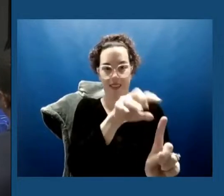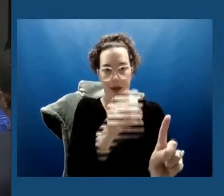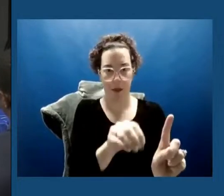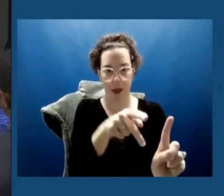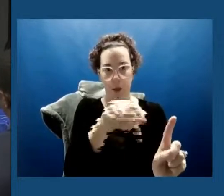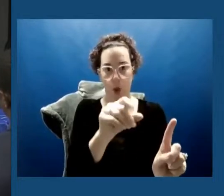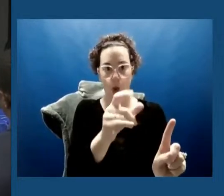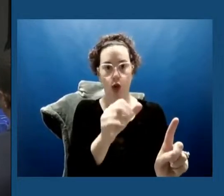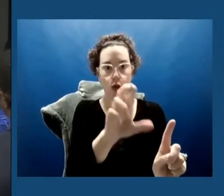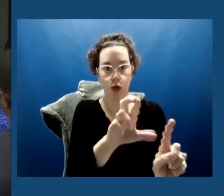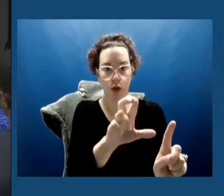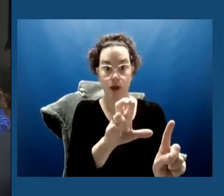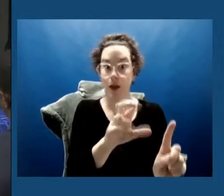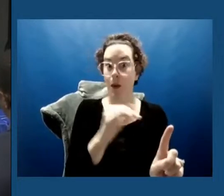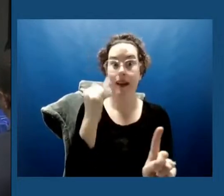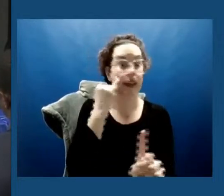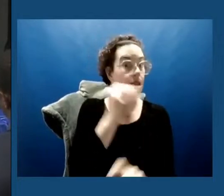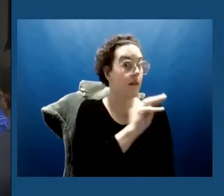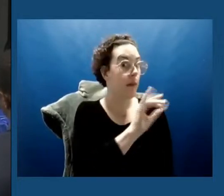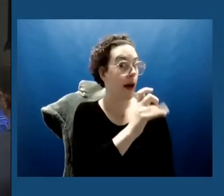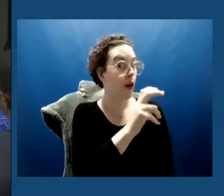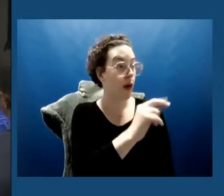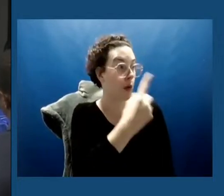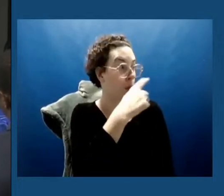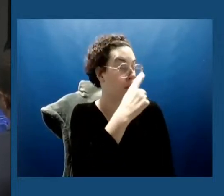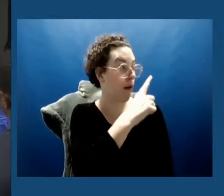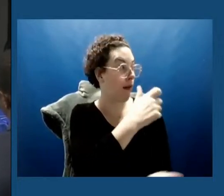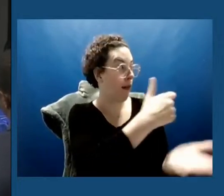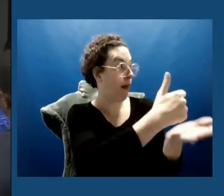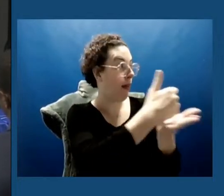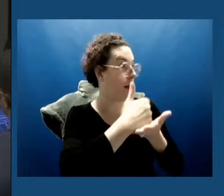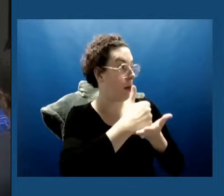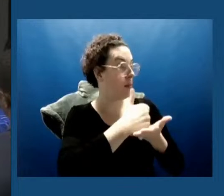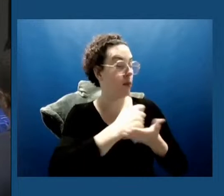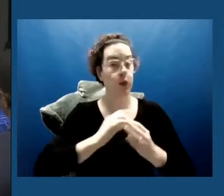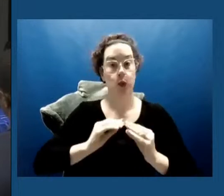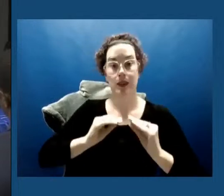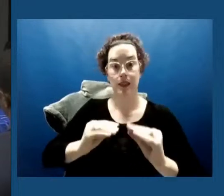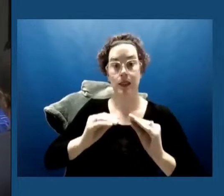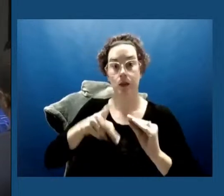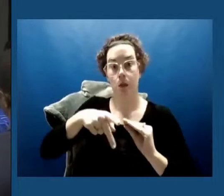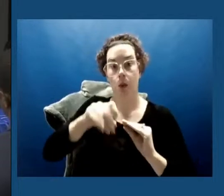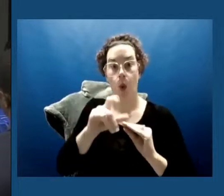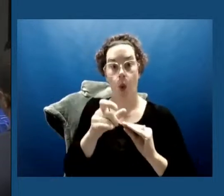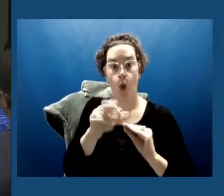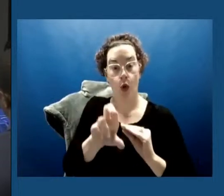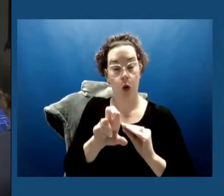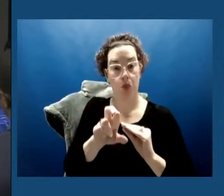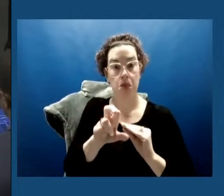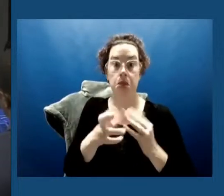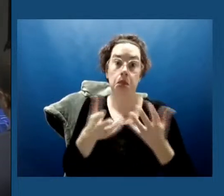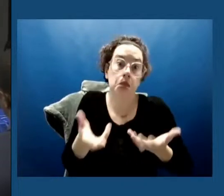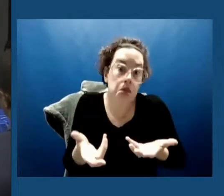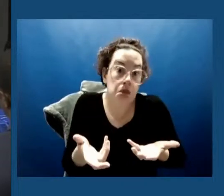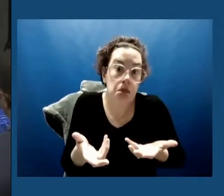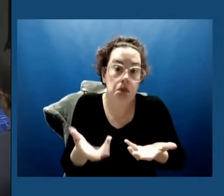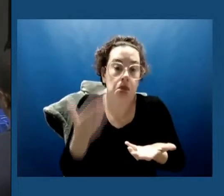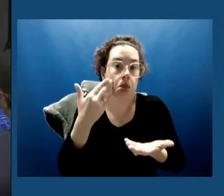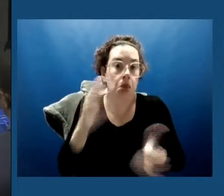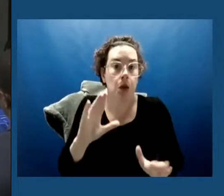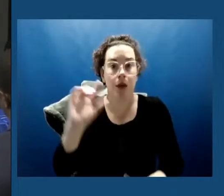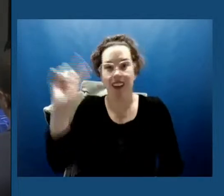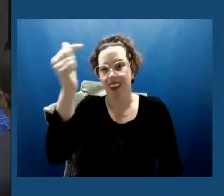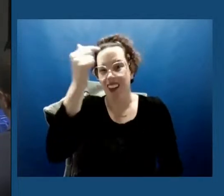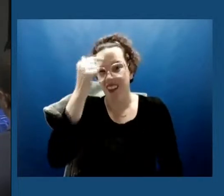great if Micron could help us educate Polar. I don't know. The governor of Minnesota is busy at the